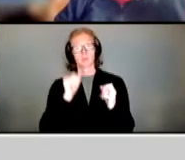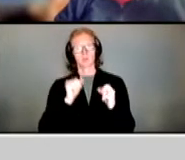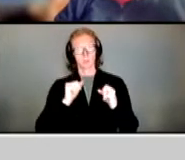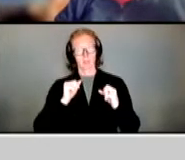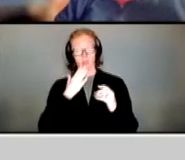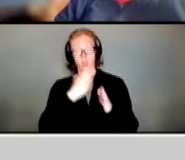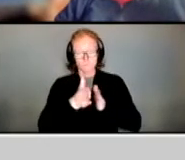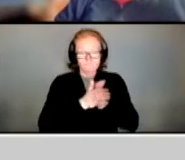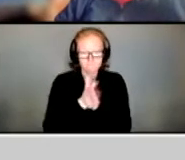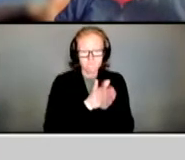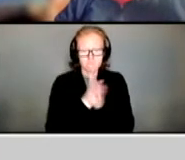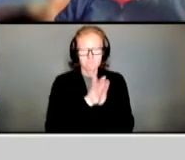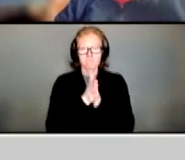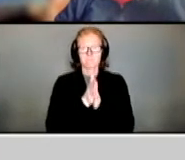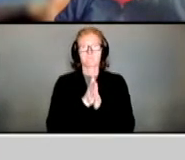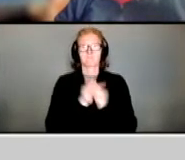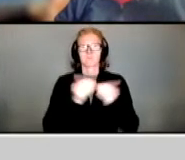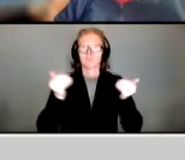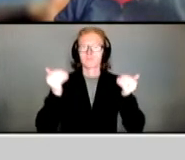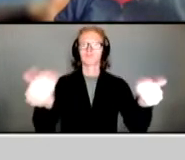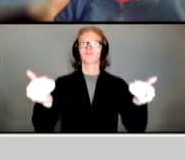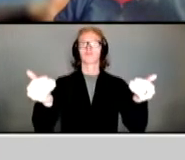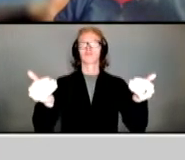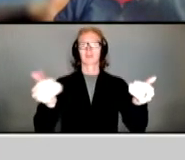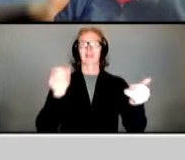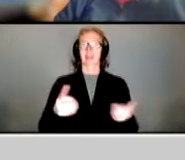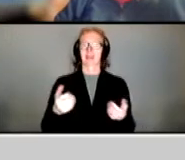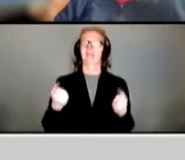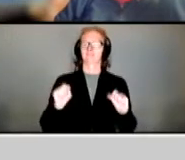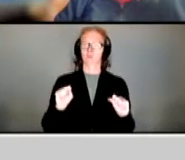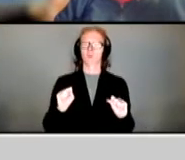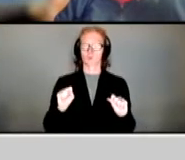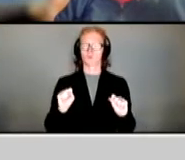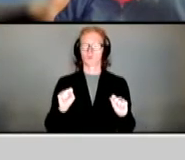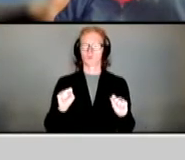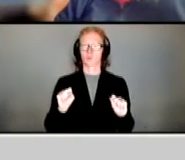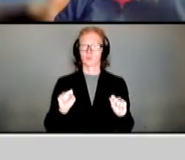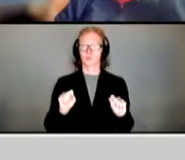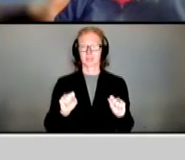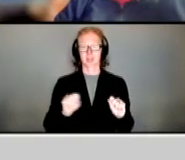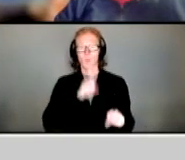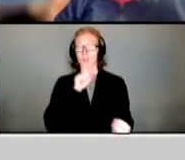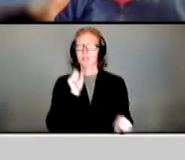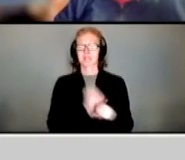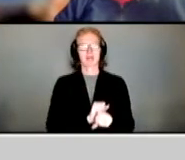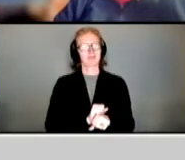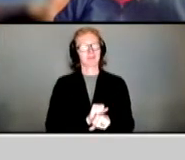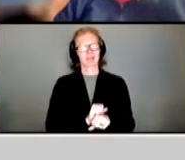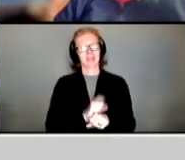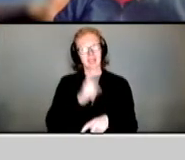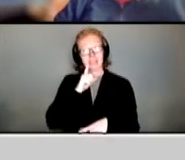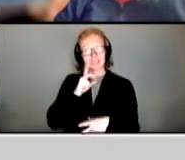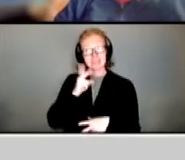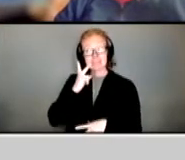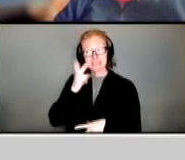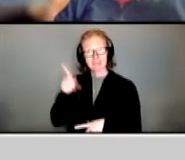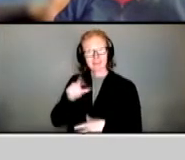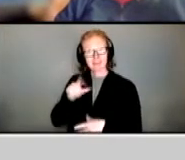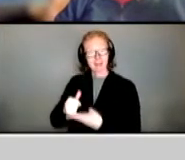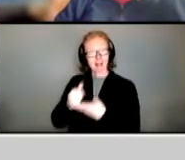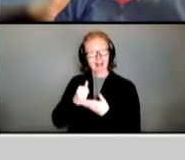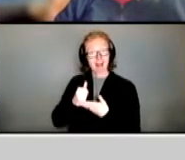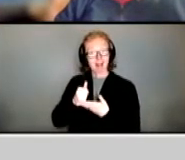ability to carry out this kind of effort. And we are definitely looking to them to do a good